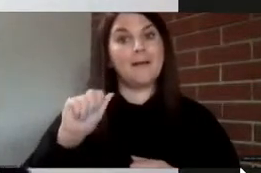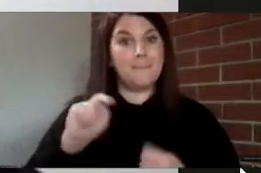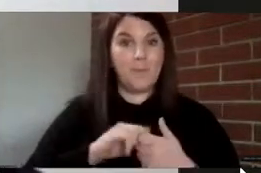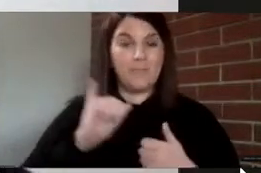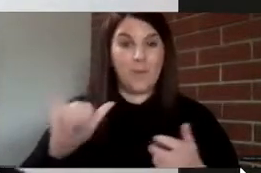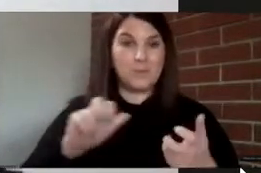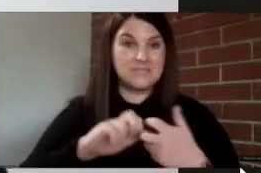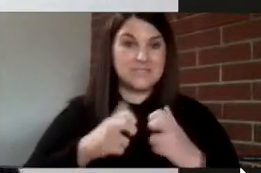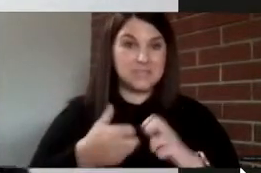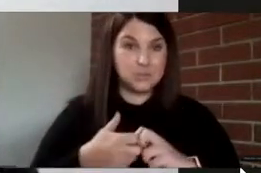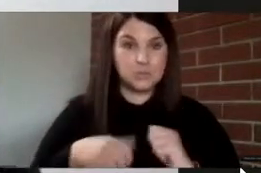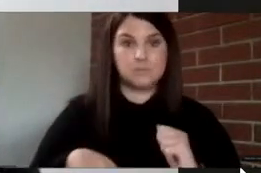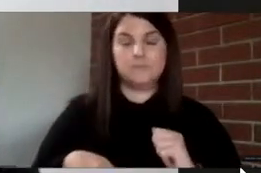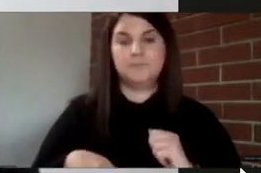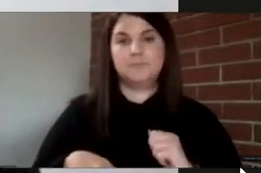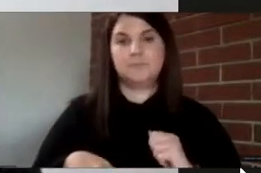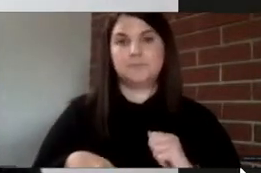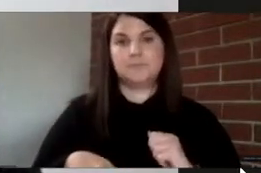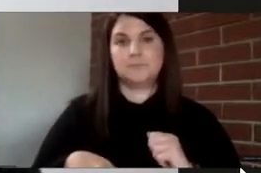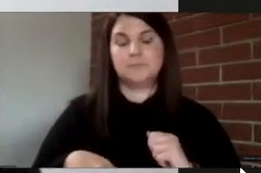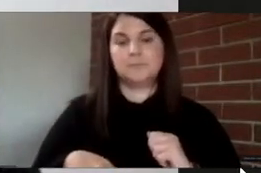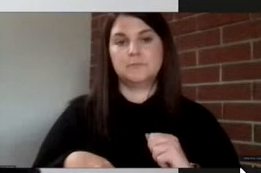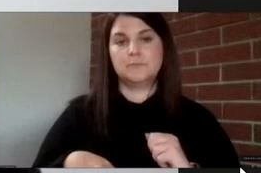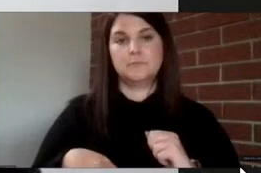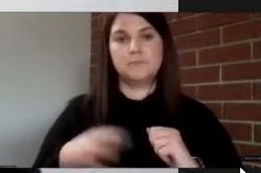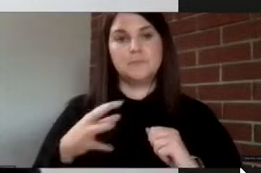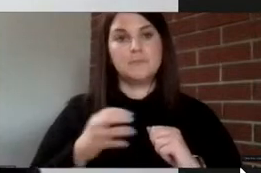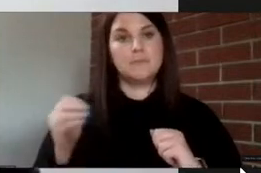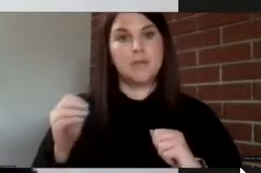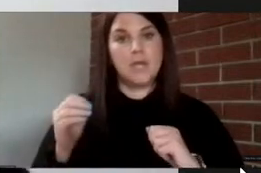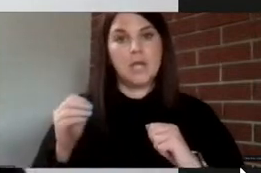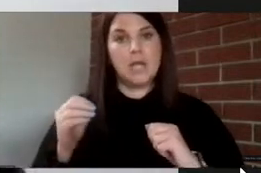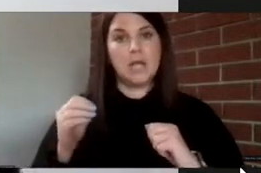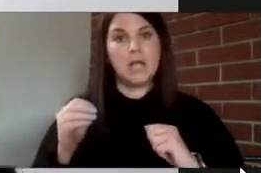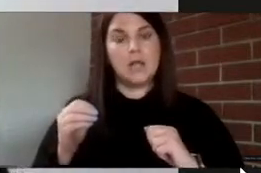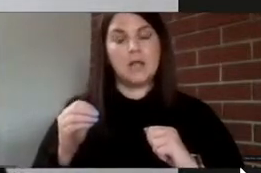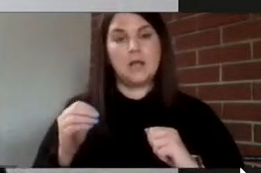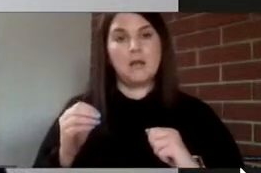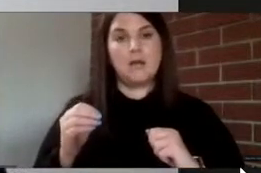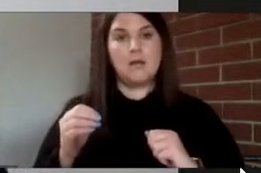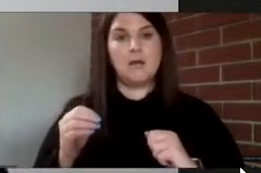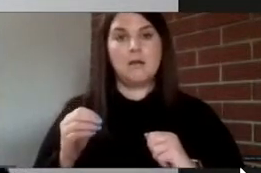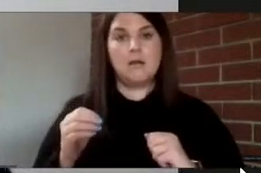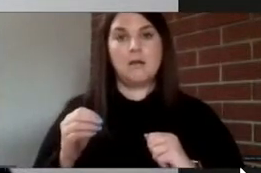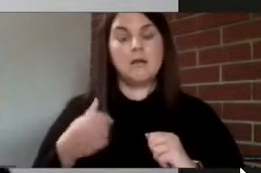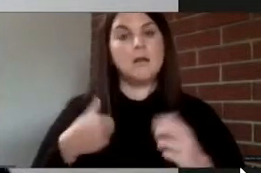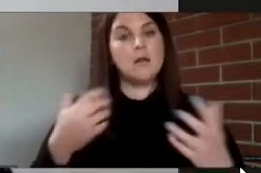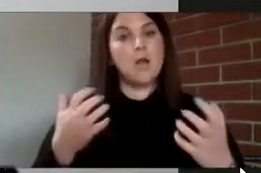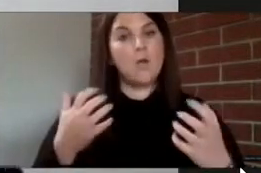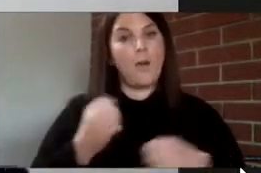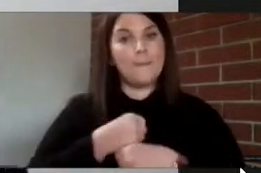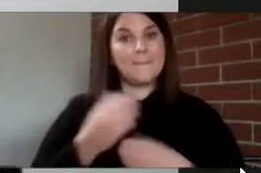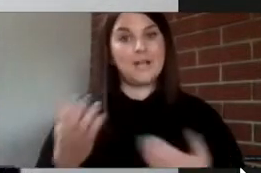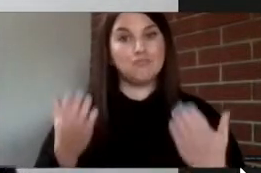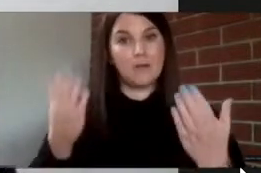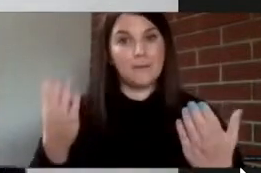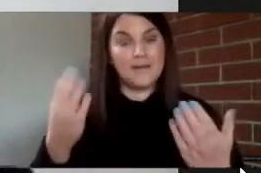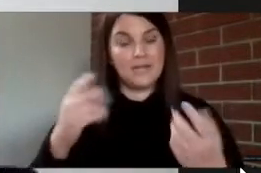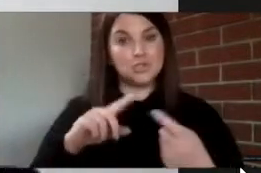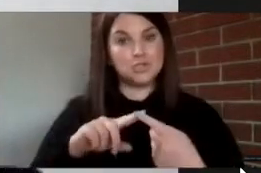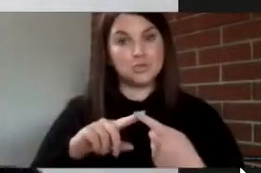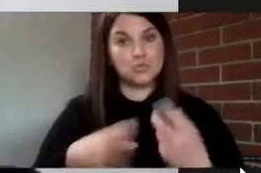important to me. And with that being said, I'd like to make recommendations to